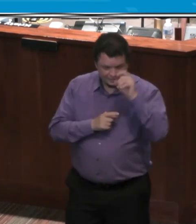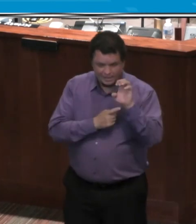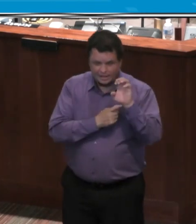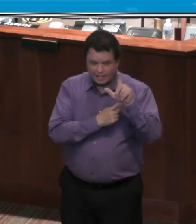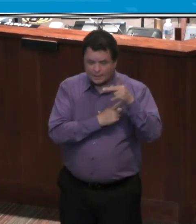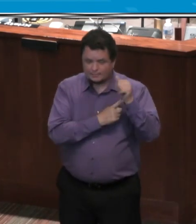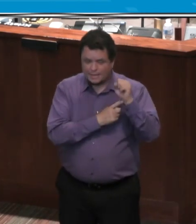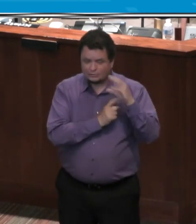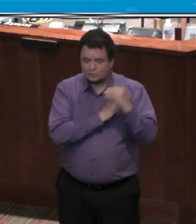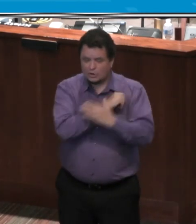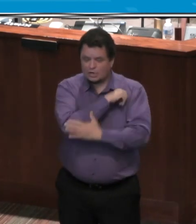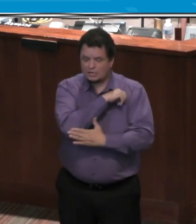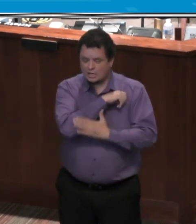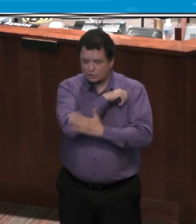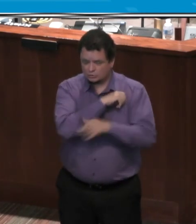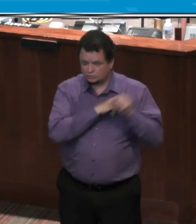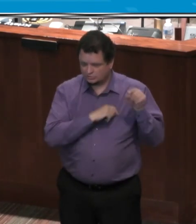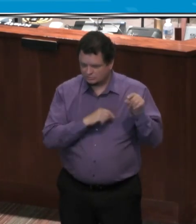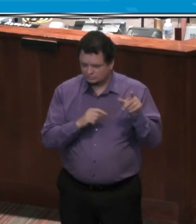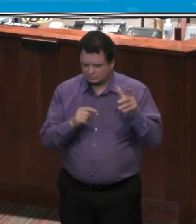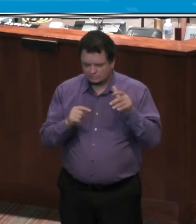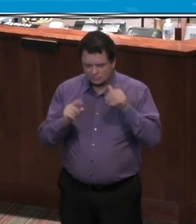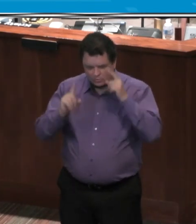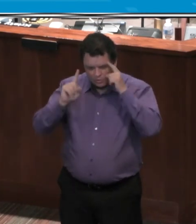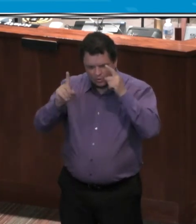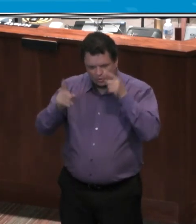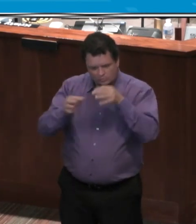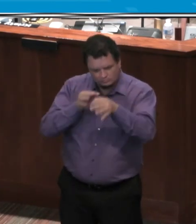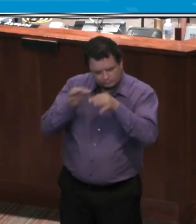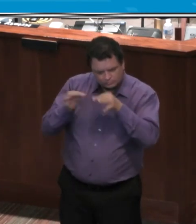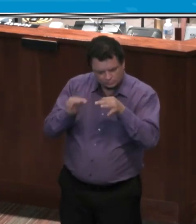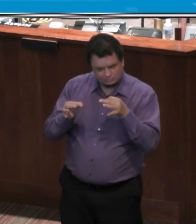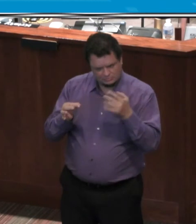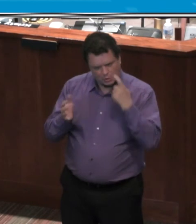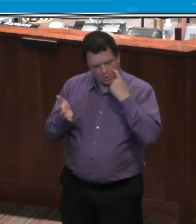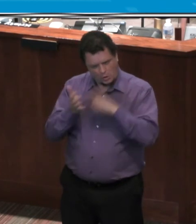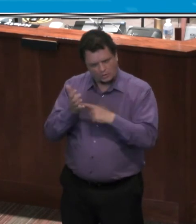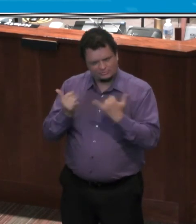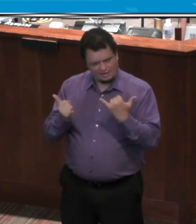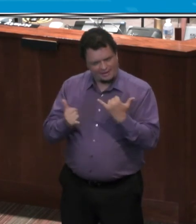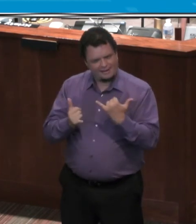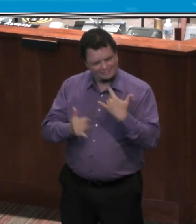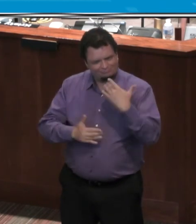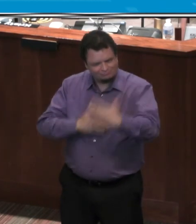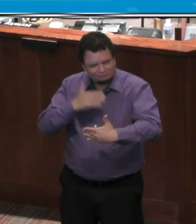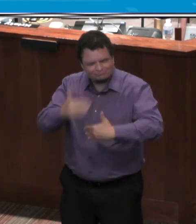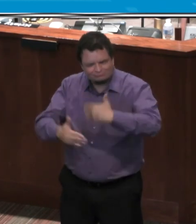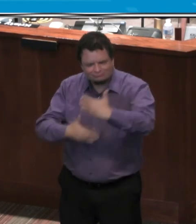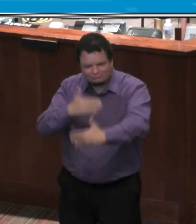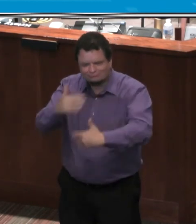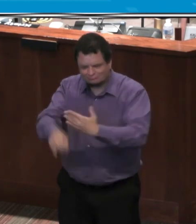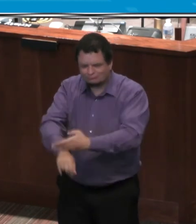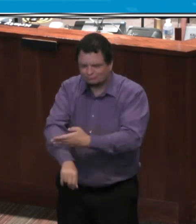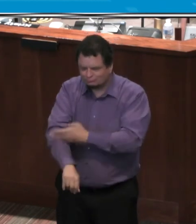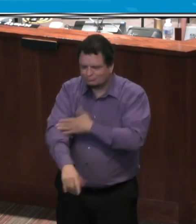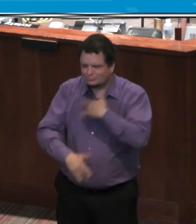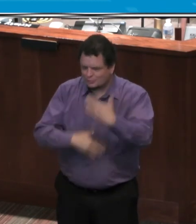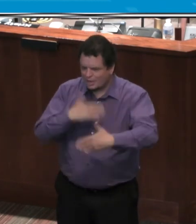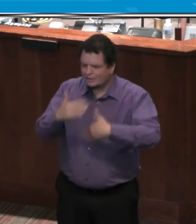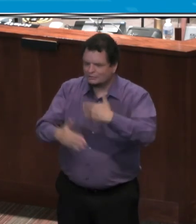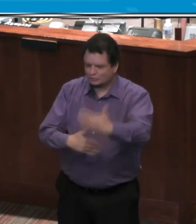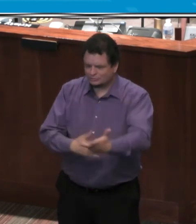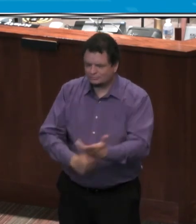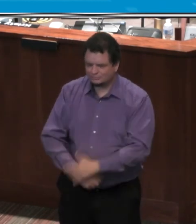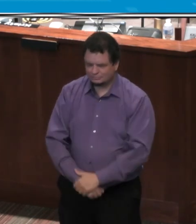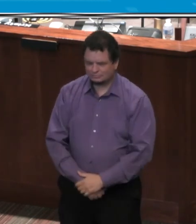lot of progress. And those that were involved with the mitigation plan, stepping up those efforts, having a high